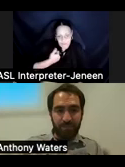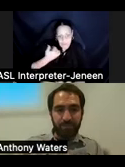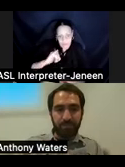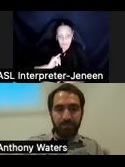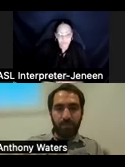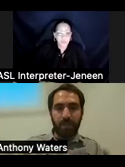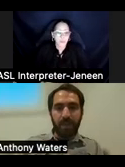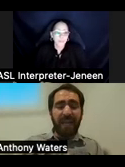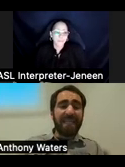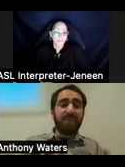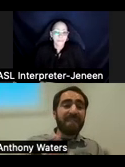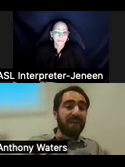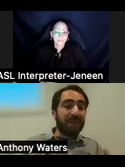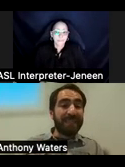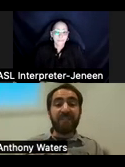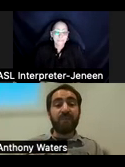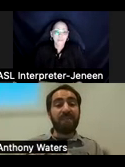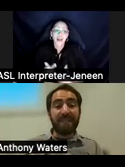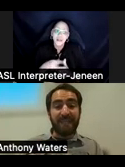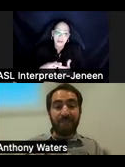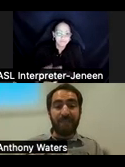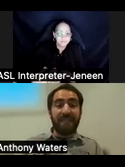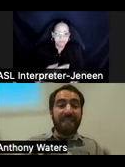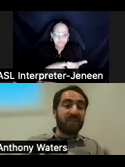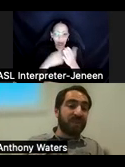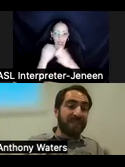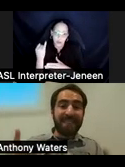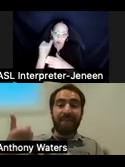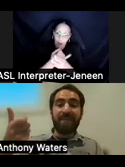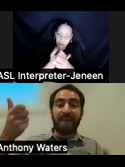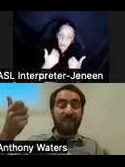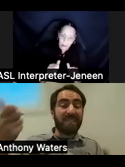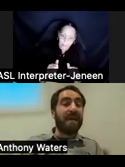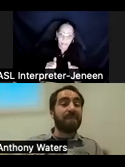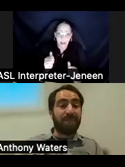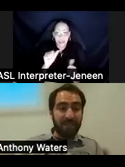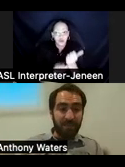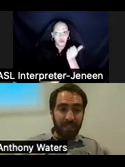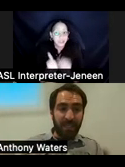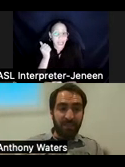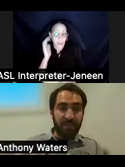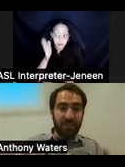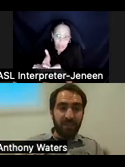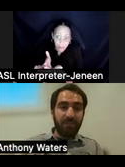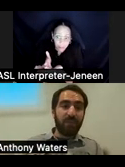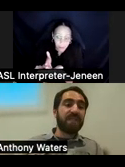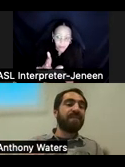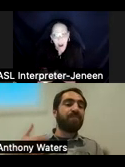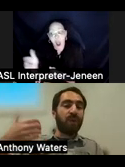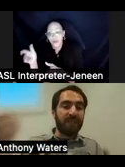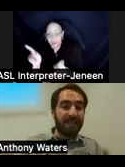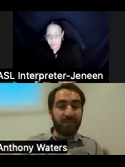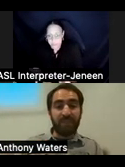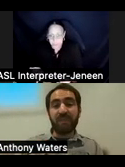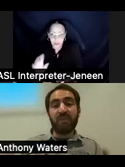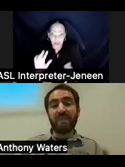attempts. And then when we talk about an interrupted attempt, that's a suicide attempt that was stopped by somebody else, versus an